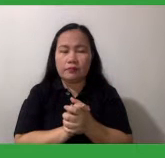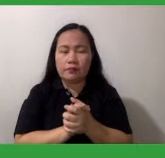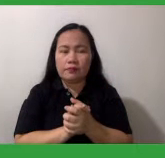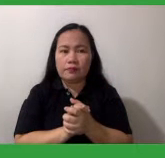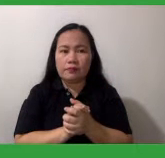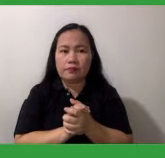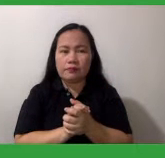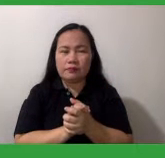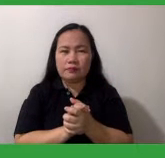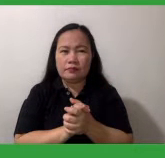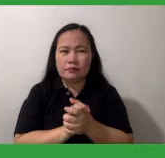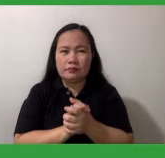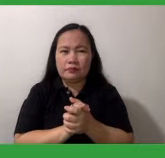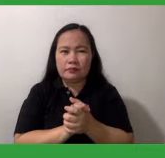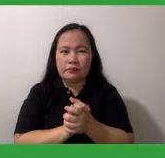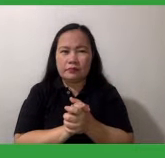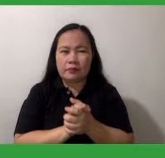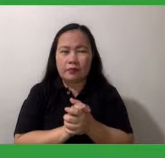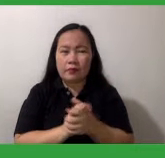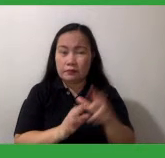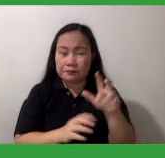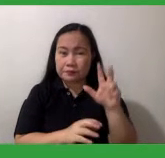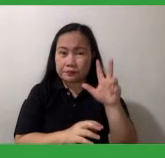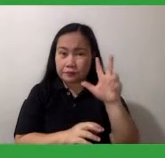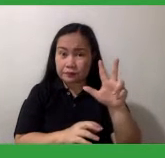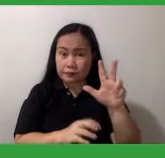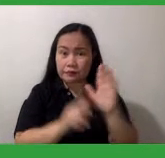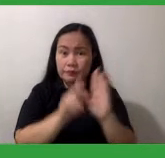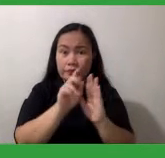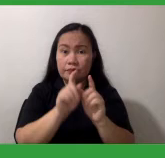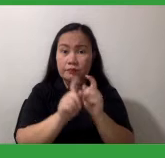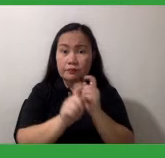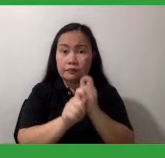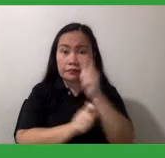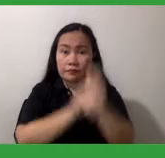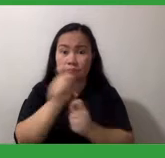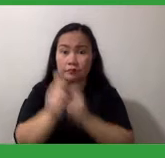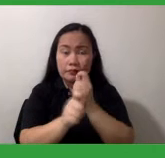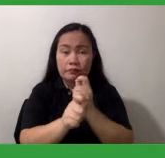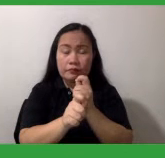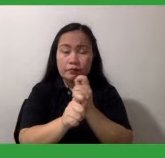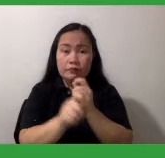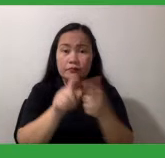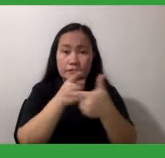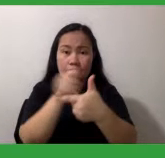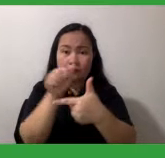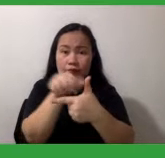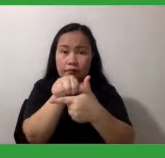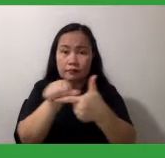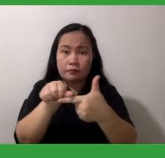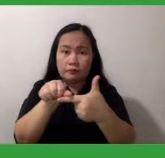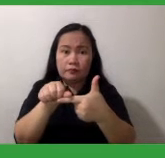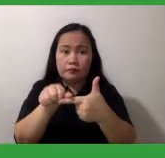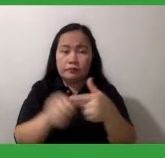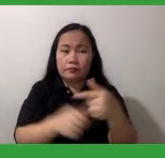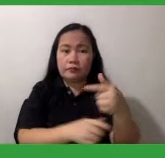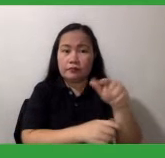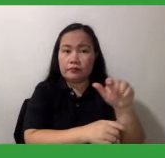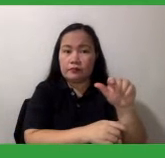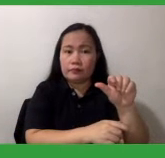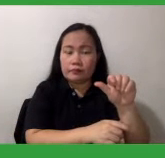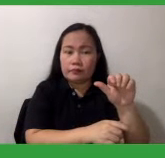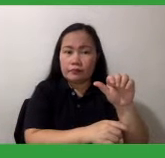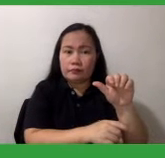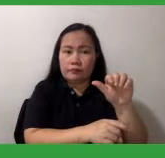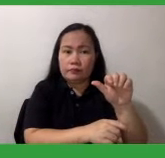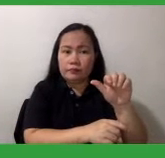Let us now have the three kinds of angle. So we have the given angle MAB. So let us draw